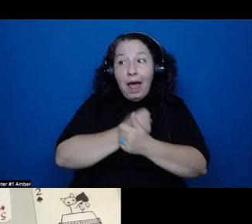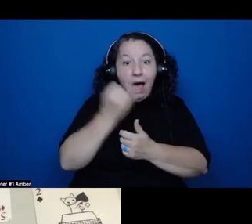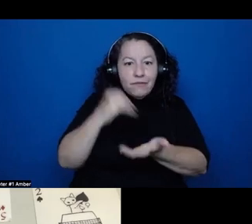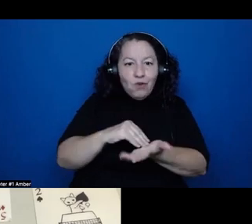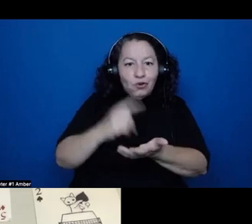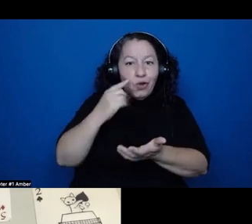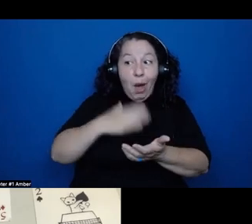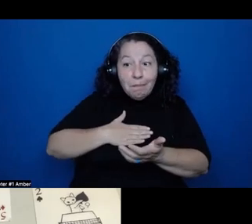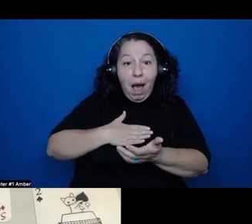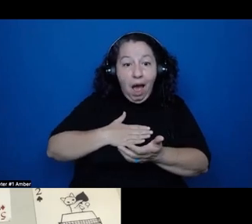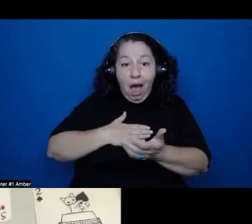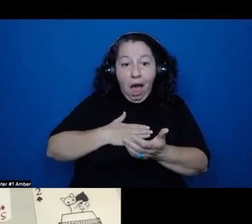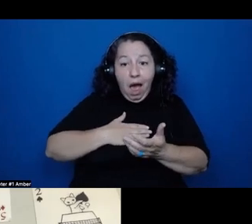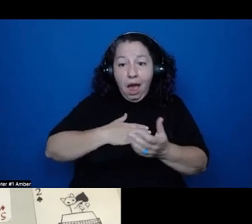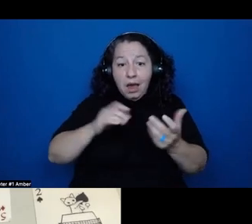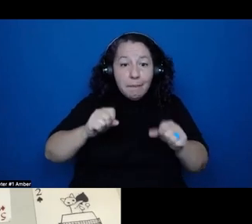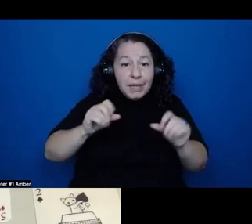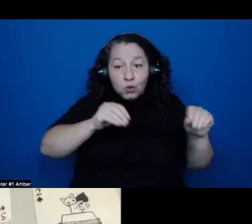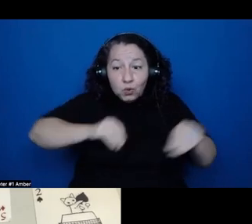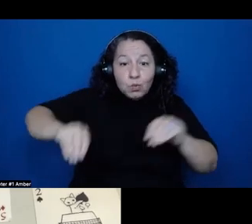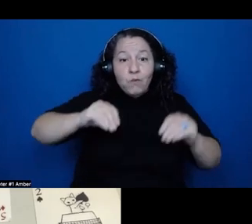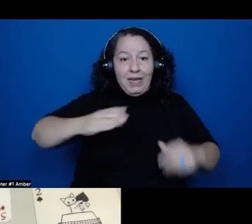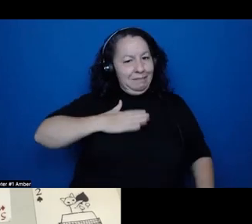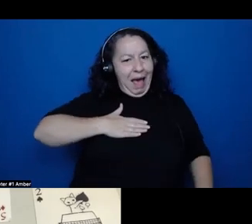my range of movement, and how can we like,